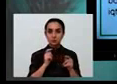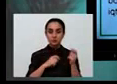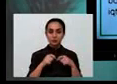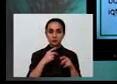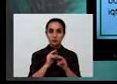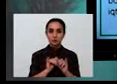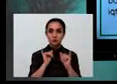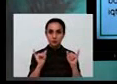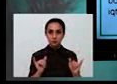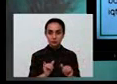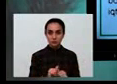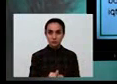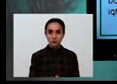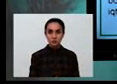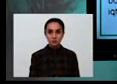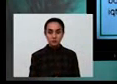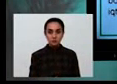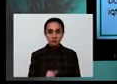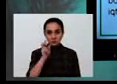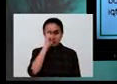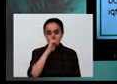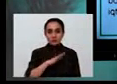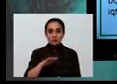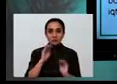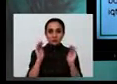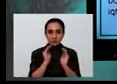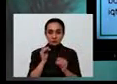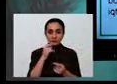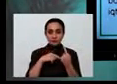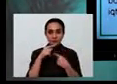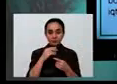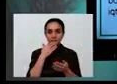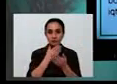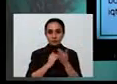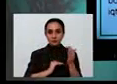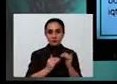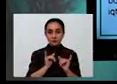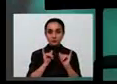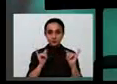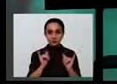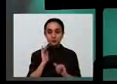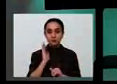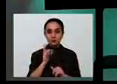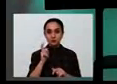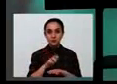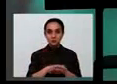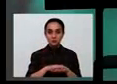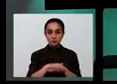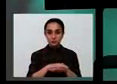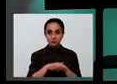o'quvchilar rivojlantirdi. Demak, mamlakatda kichik biznes va xususiy tadbirkorlik rivojlansa,